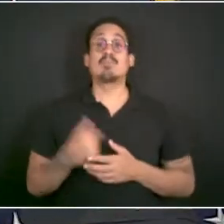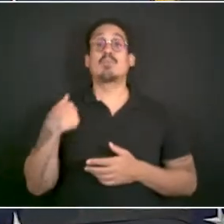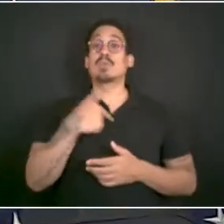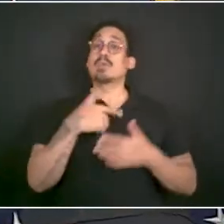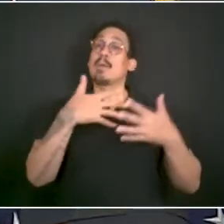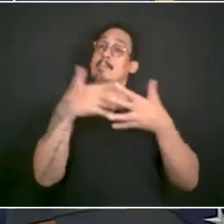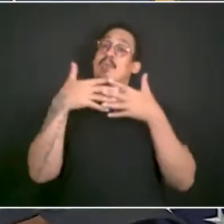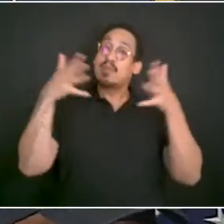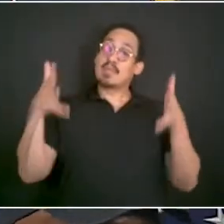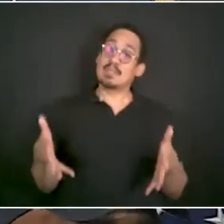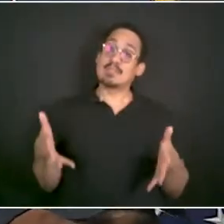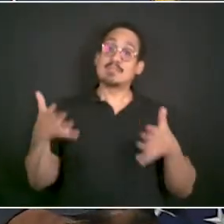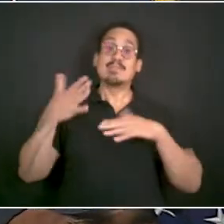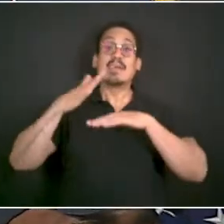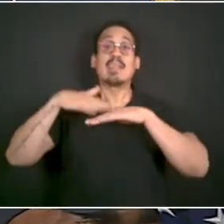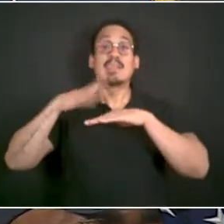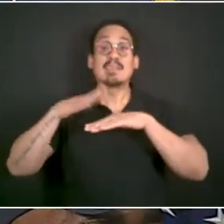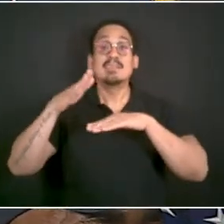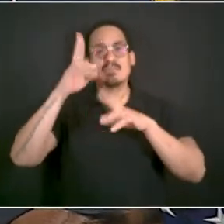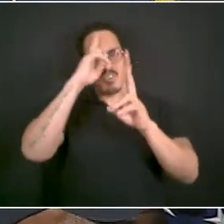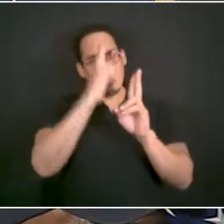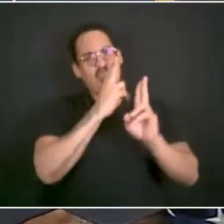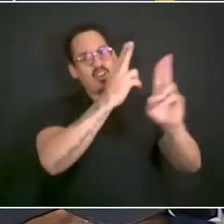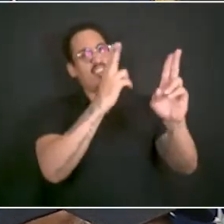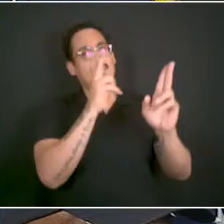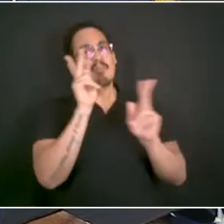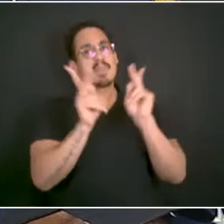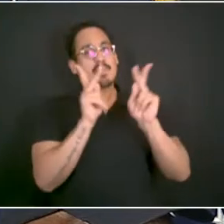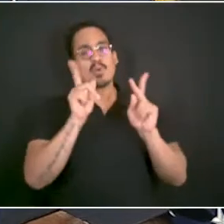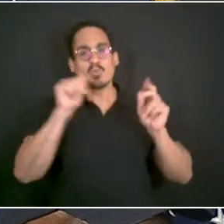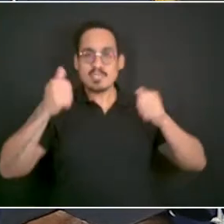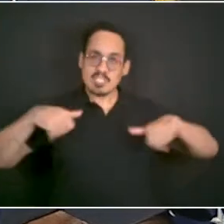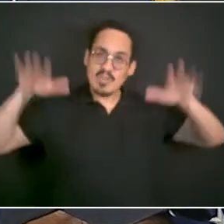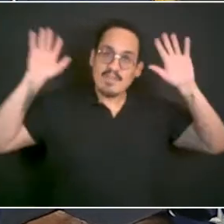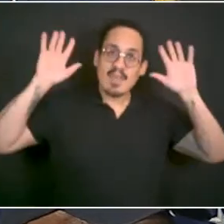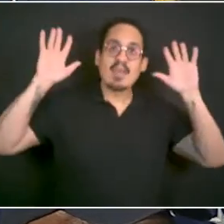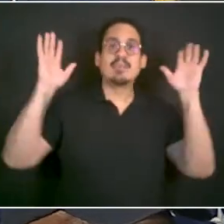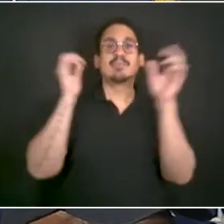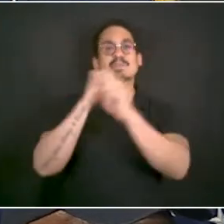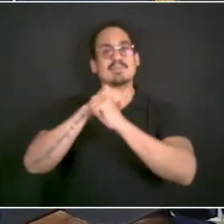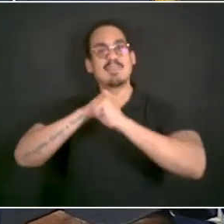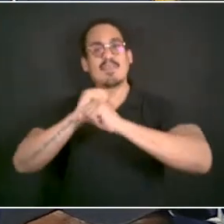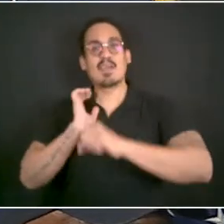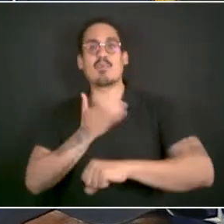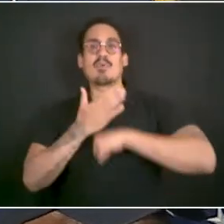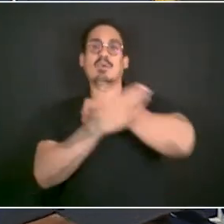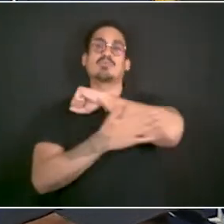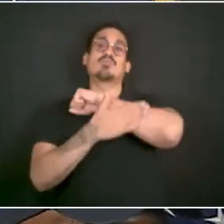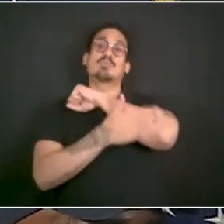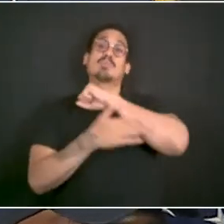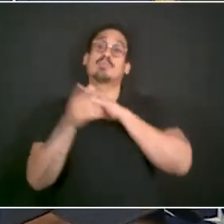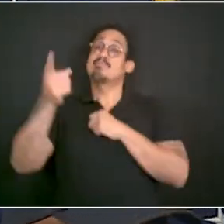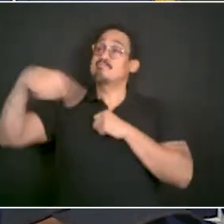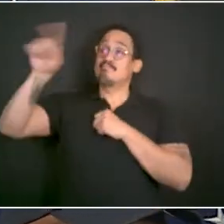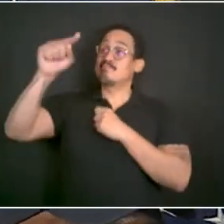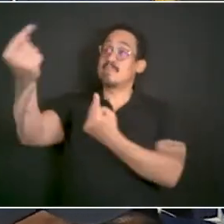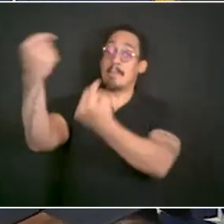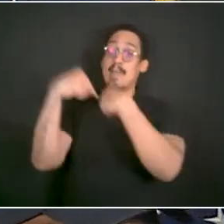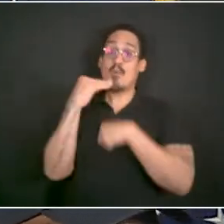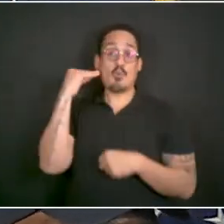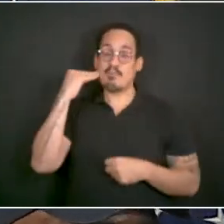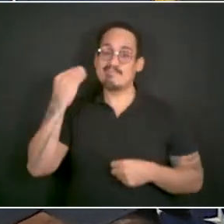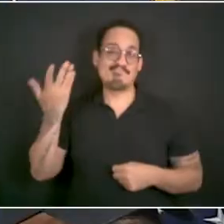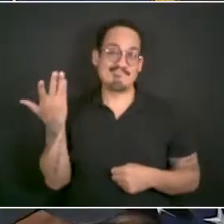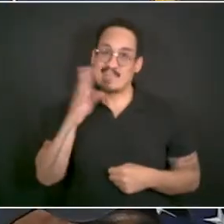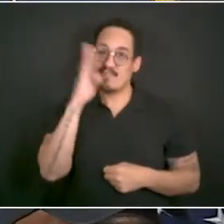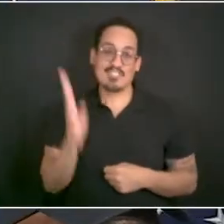made the ultimate sacrifice in defense of our country. These heroes never came back home to their loved ones, and only because of that sacrifice,